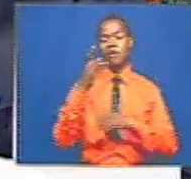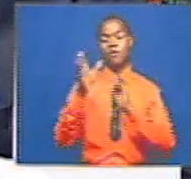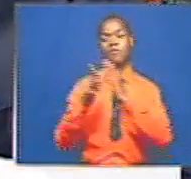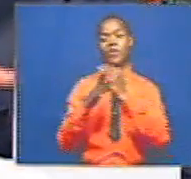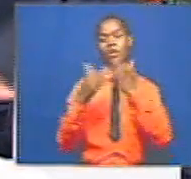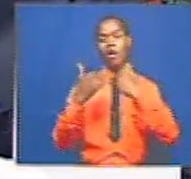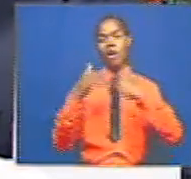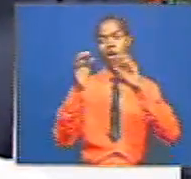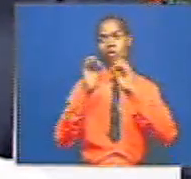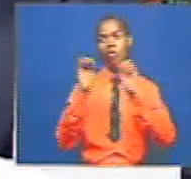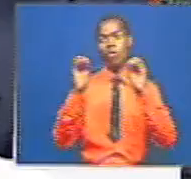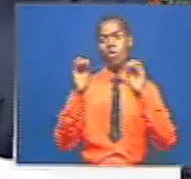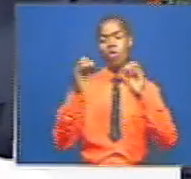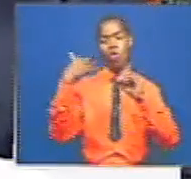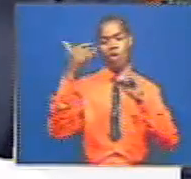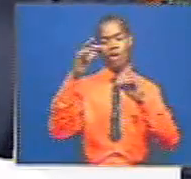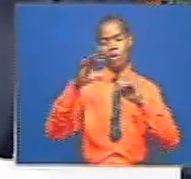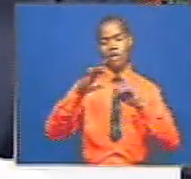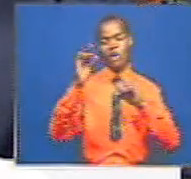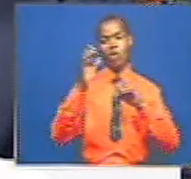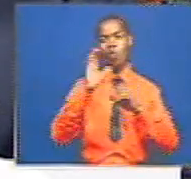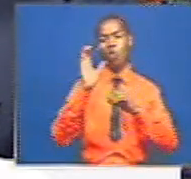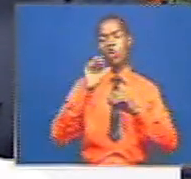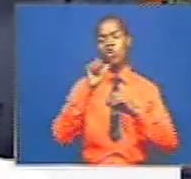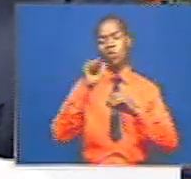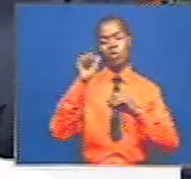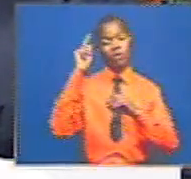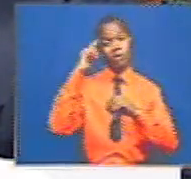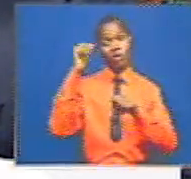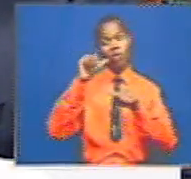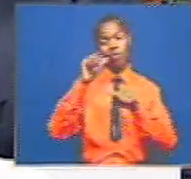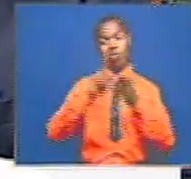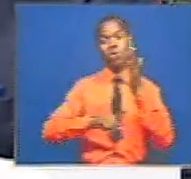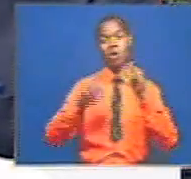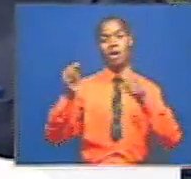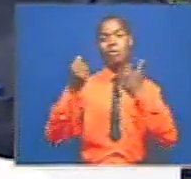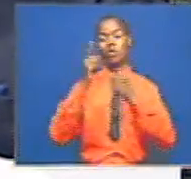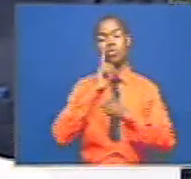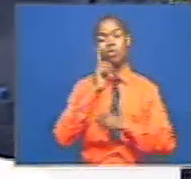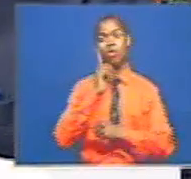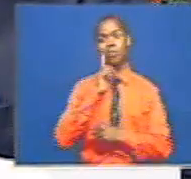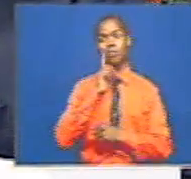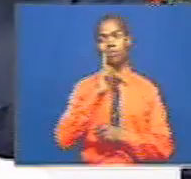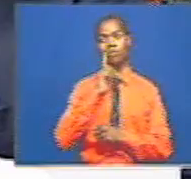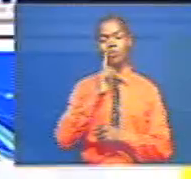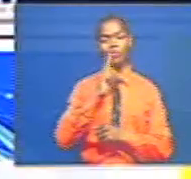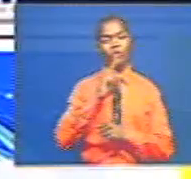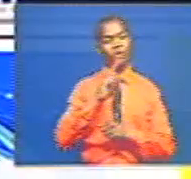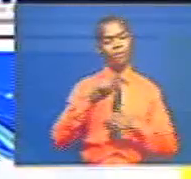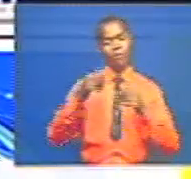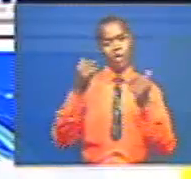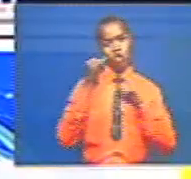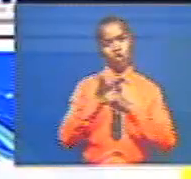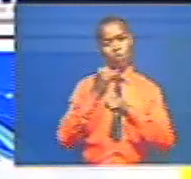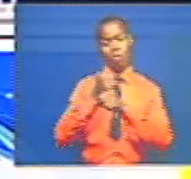No, and they take the water without even minding to know what will happen tomorrow. So are you regulating, the number of farms? This is our job. This is what we are supposed